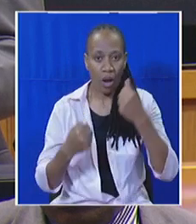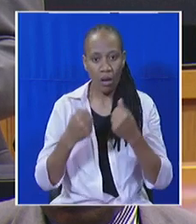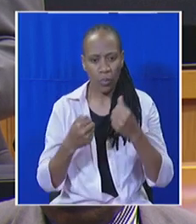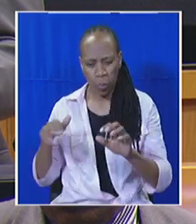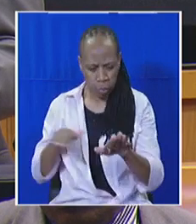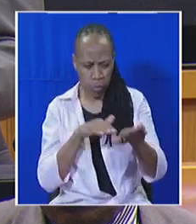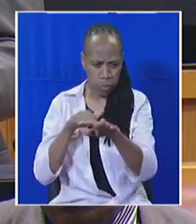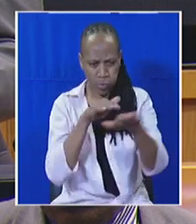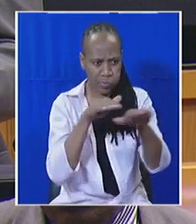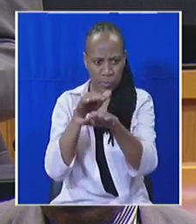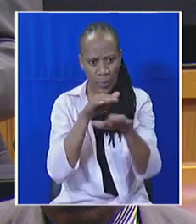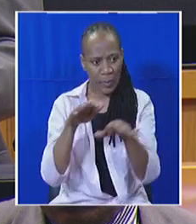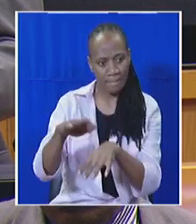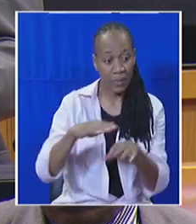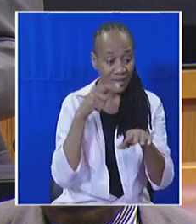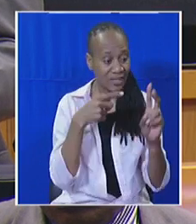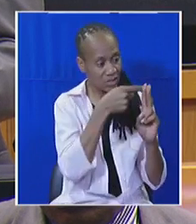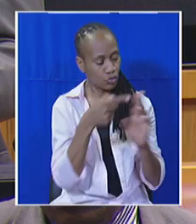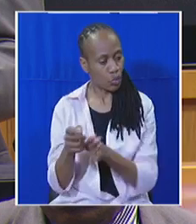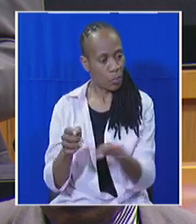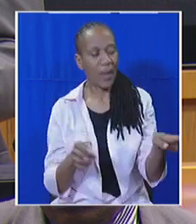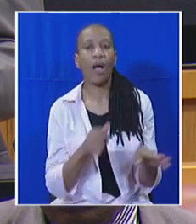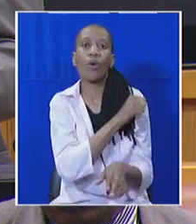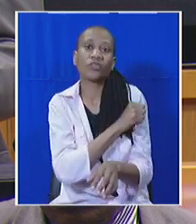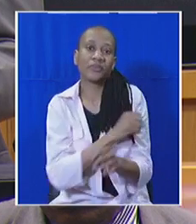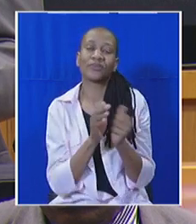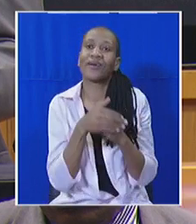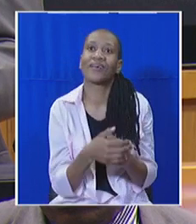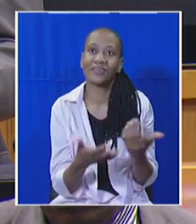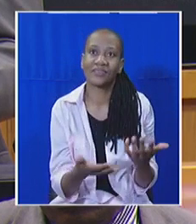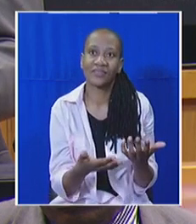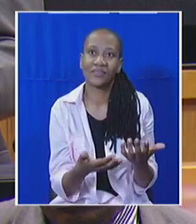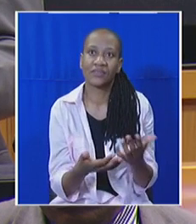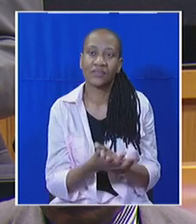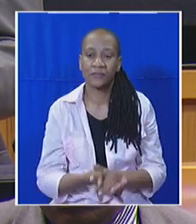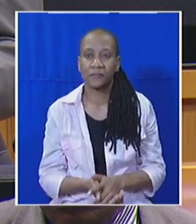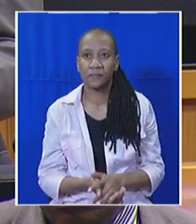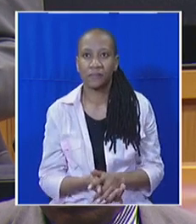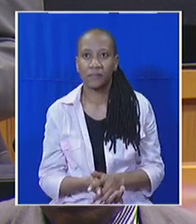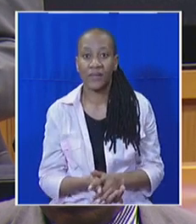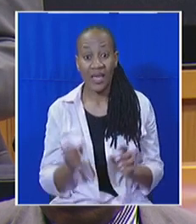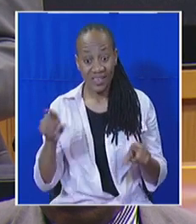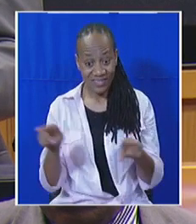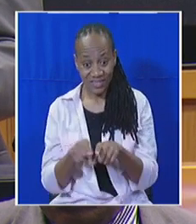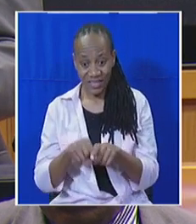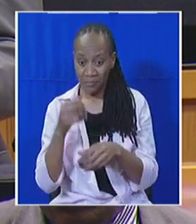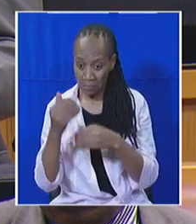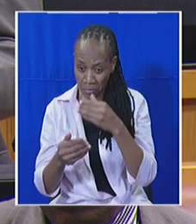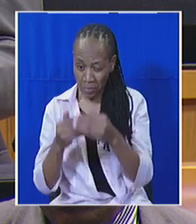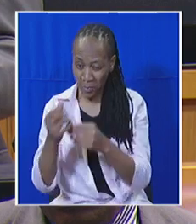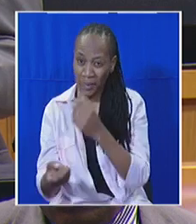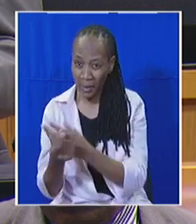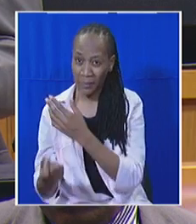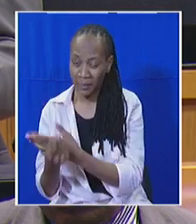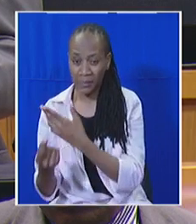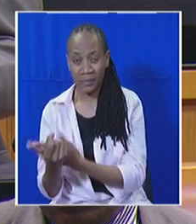unknown Toyota Fortuner. Further condemns any form of criminal activities that continue to be perpetuated